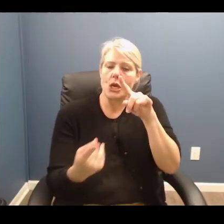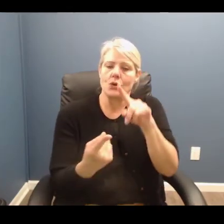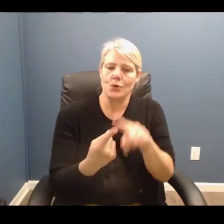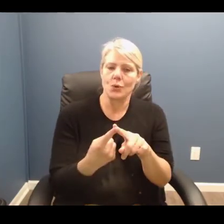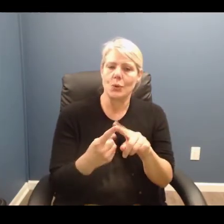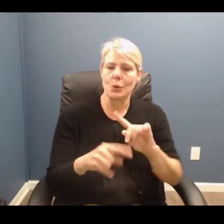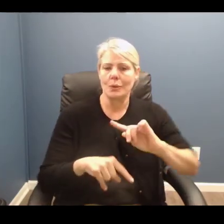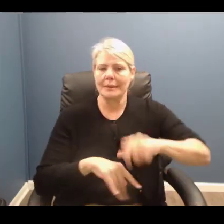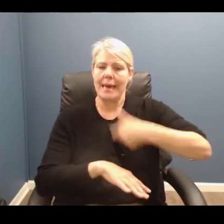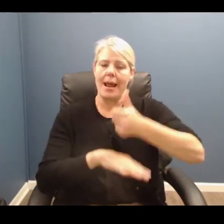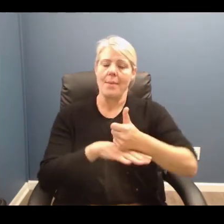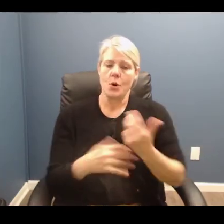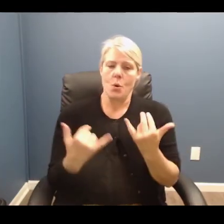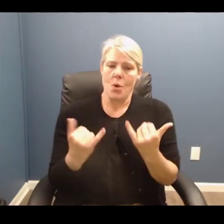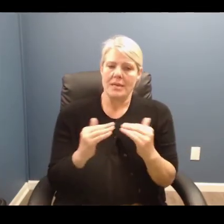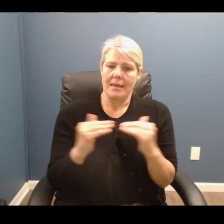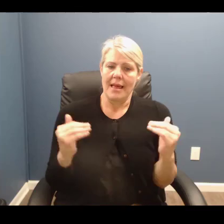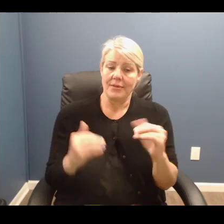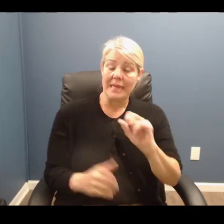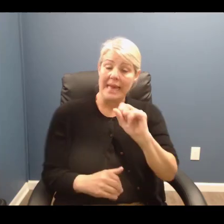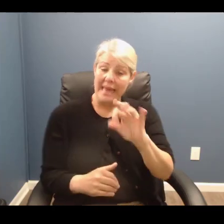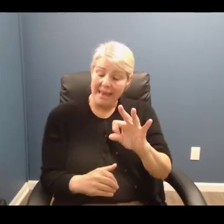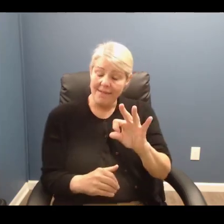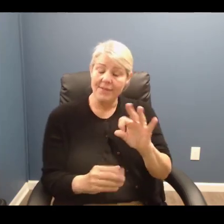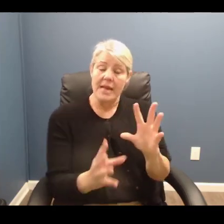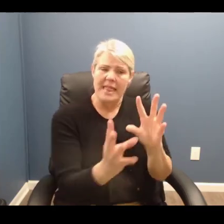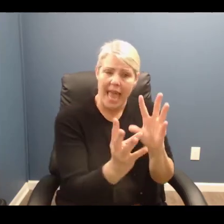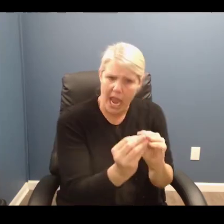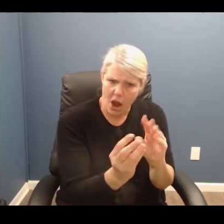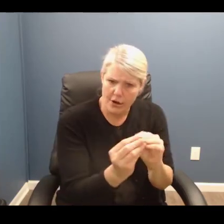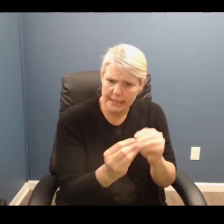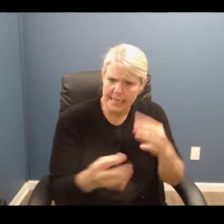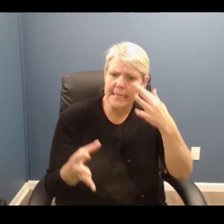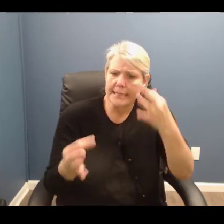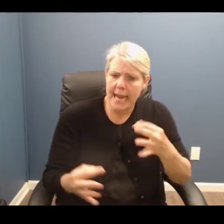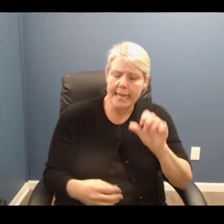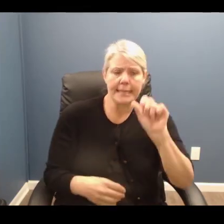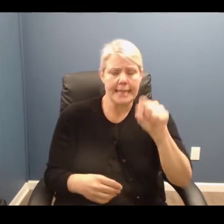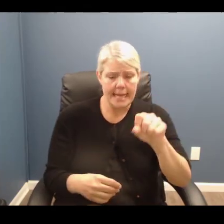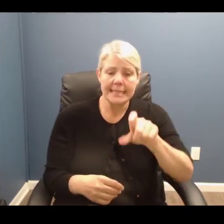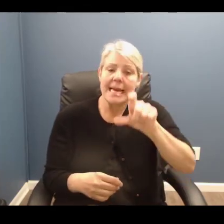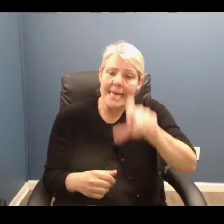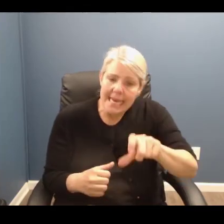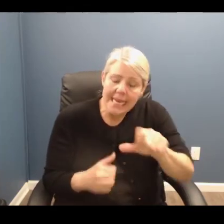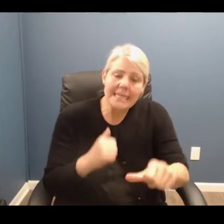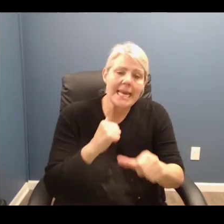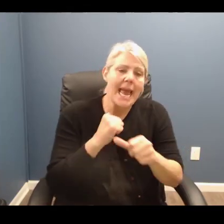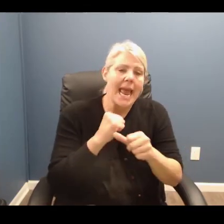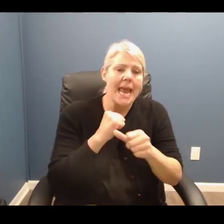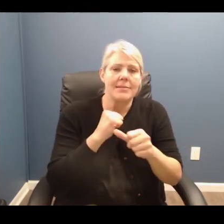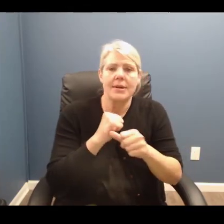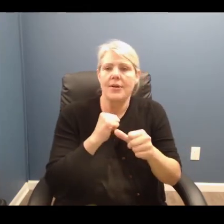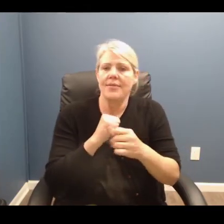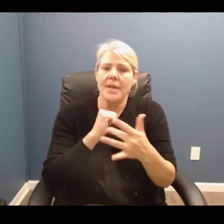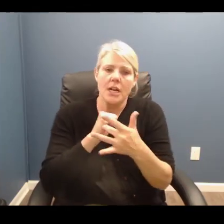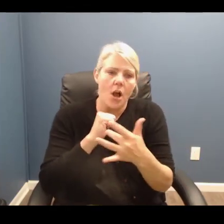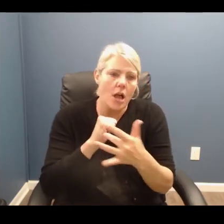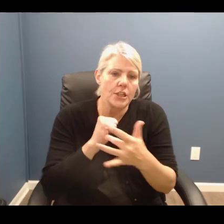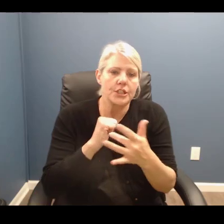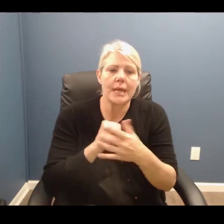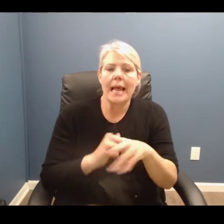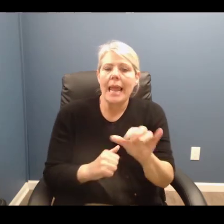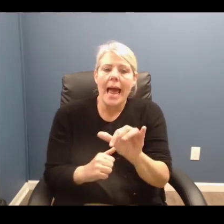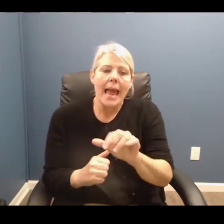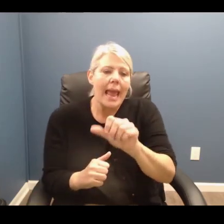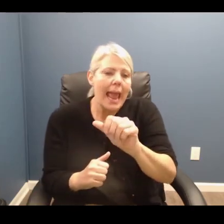If the ARC has determined the student needs AT, such as the AAC device or behavior